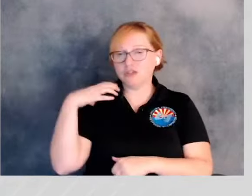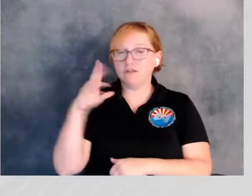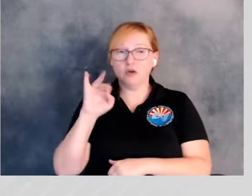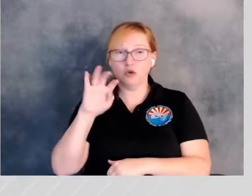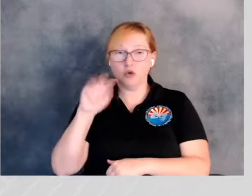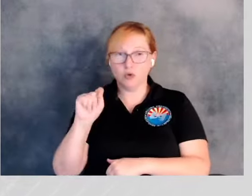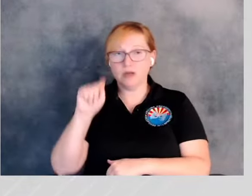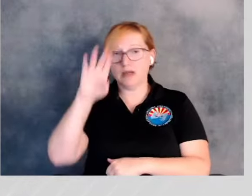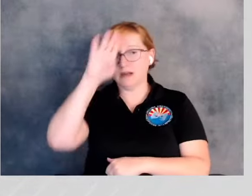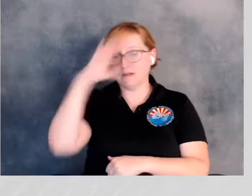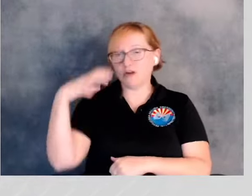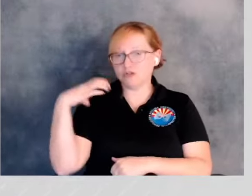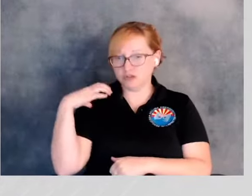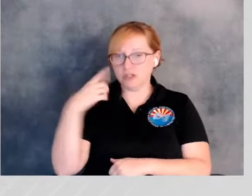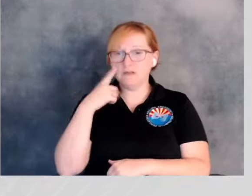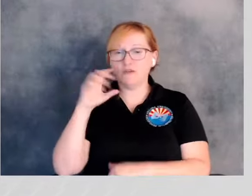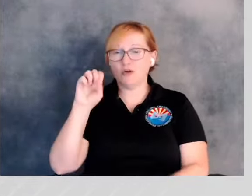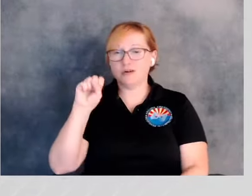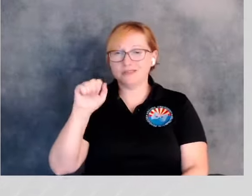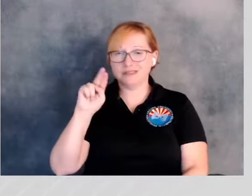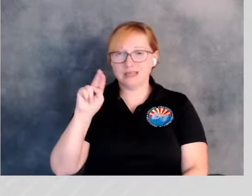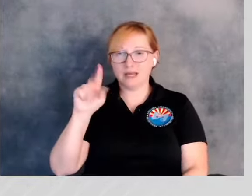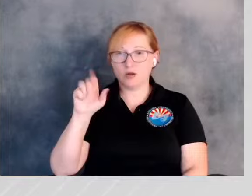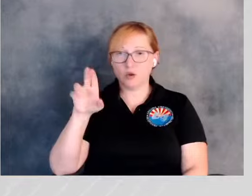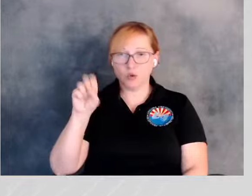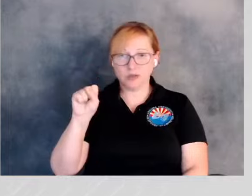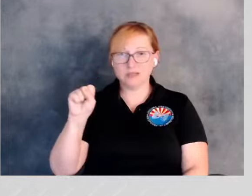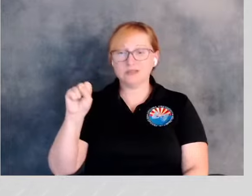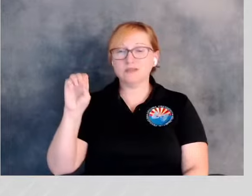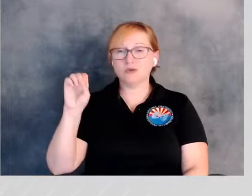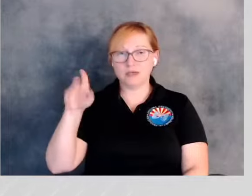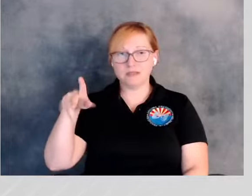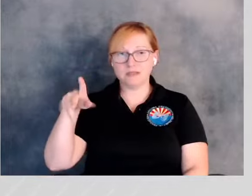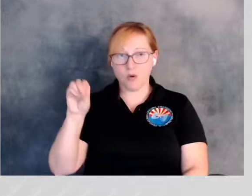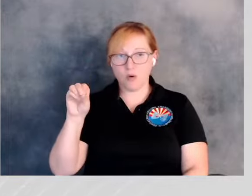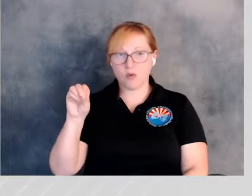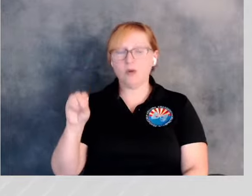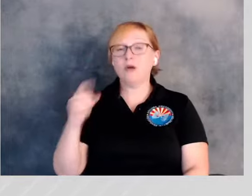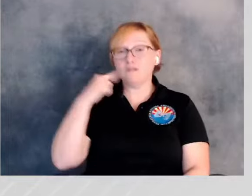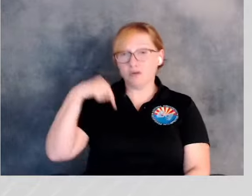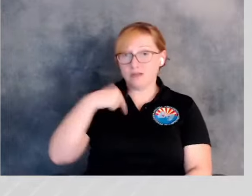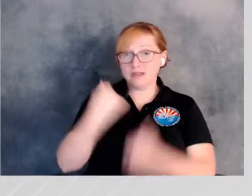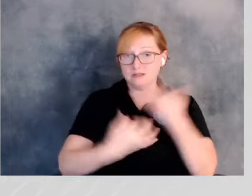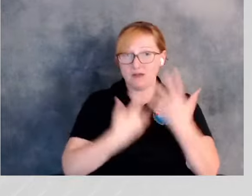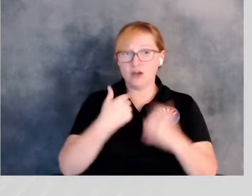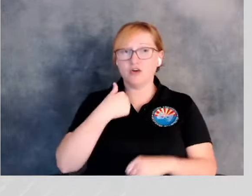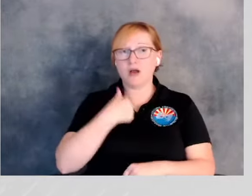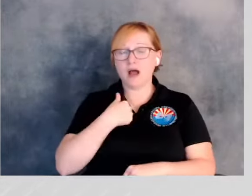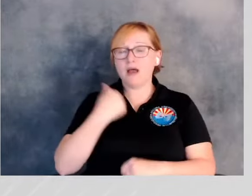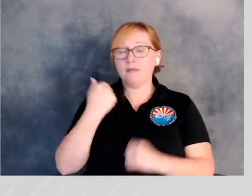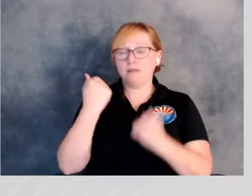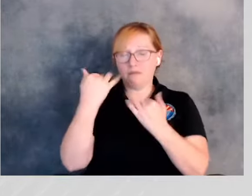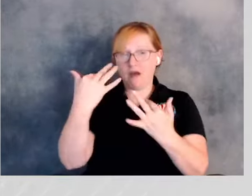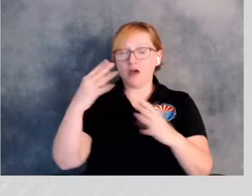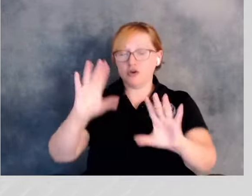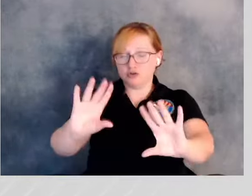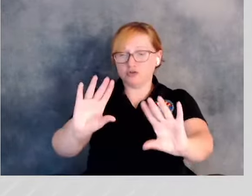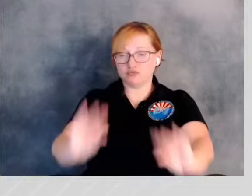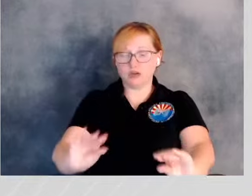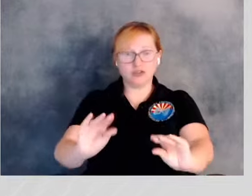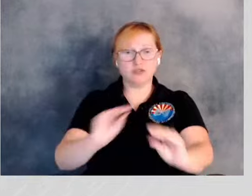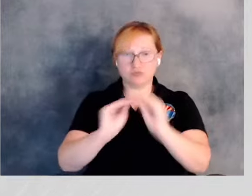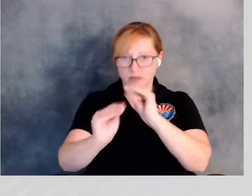Unit. On this incident, I'm the Fire Suppression Repair Branch for the north part of the fire. So